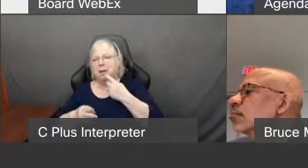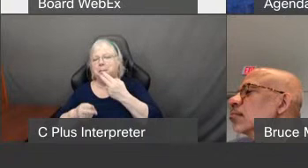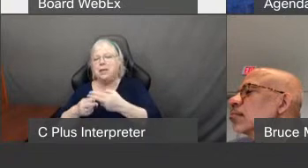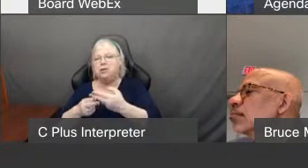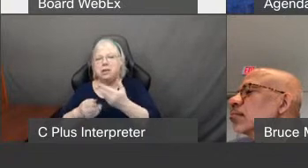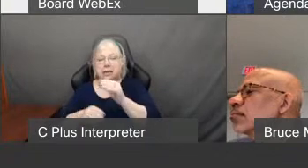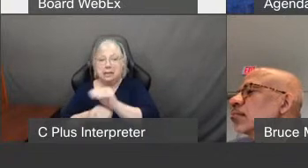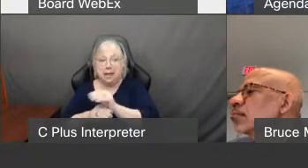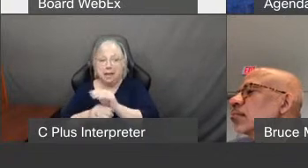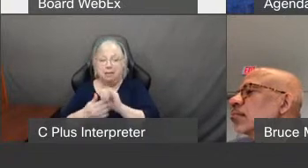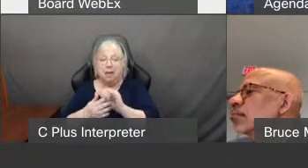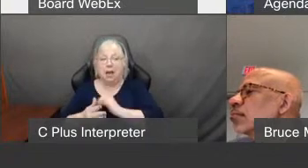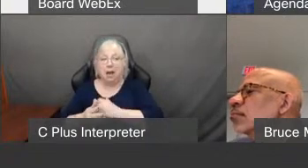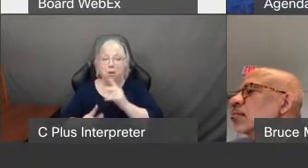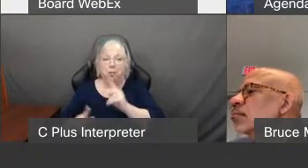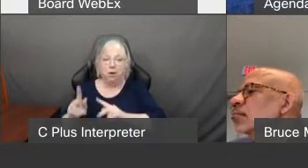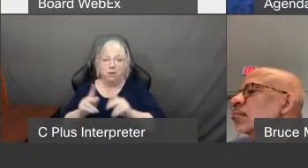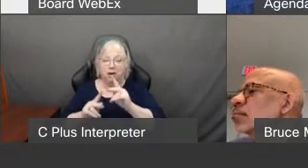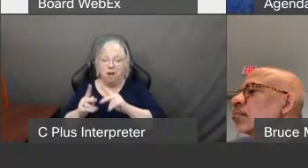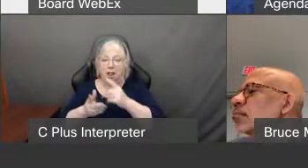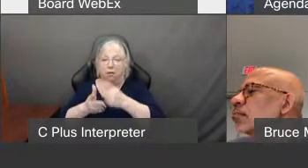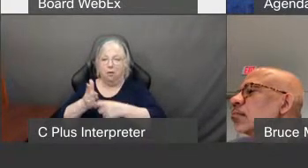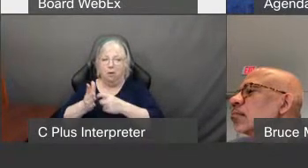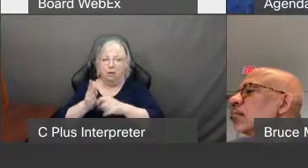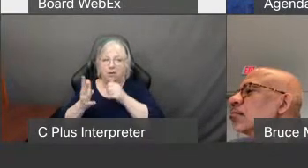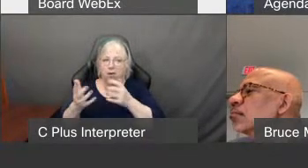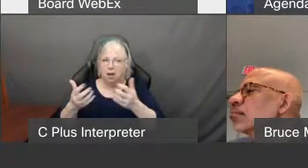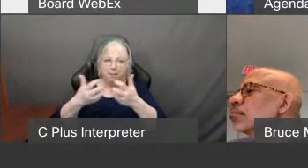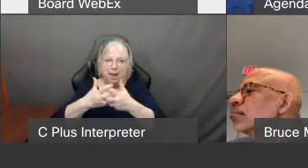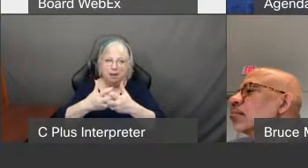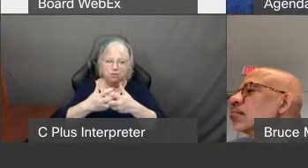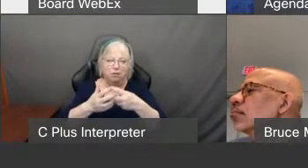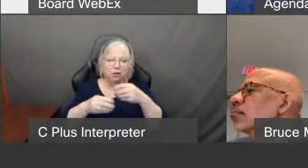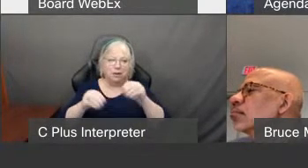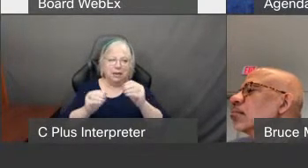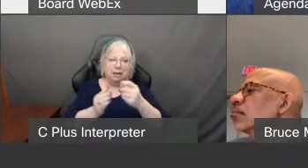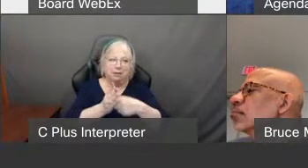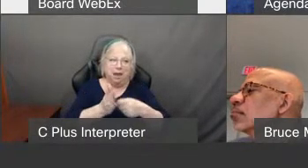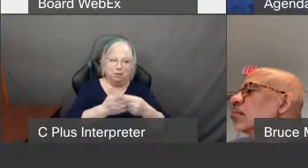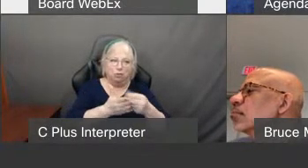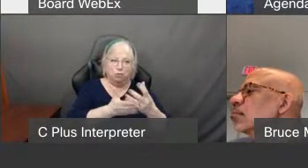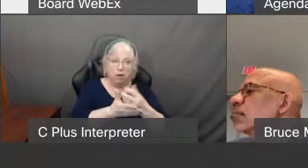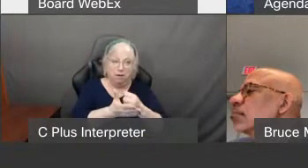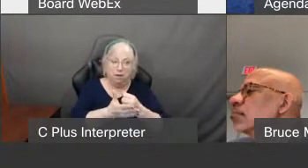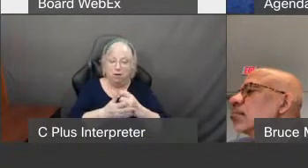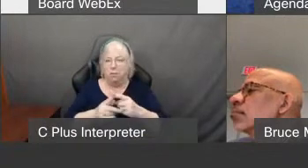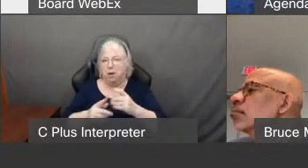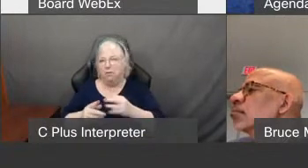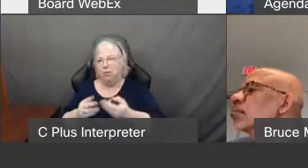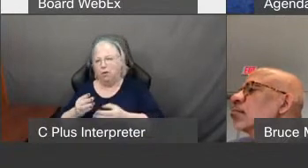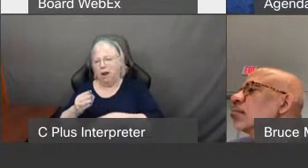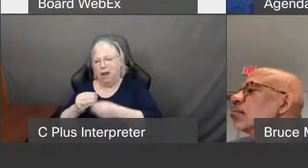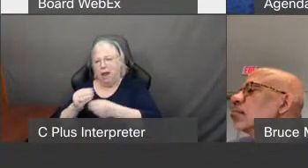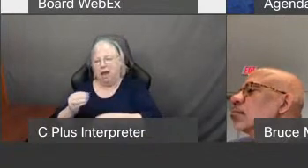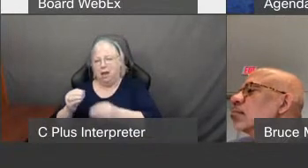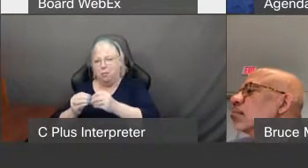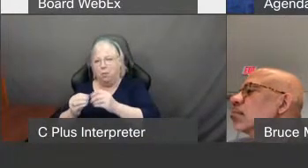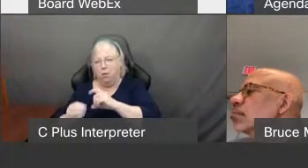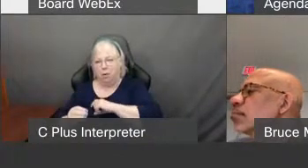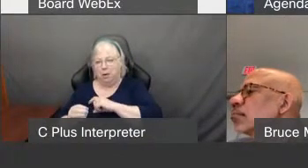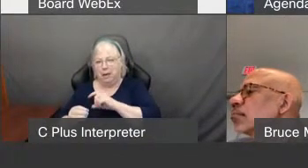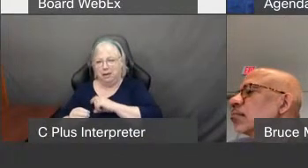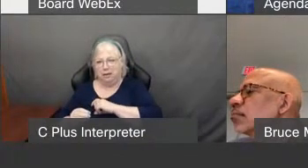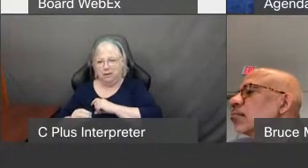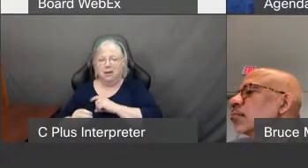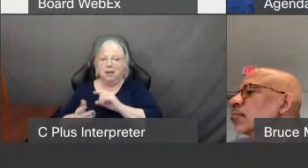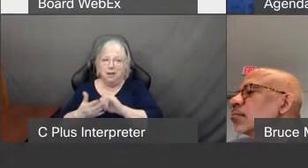our personnel costs are not matching our sales tax revenue. But if we're adding additional police officers,